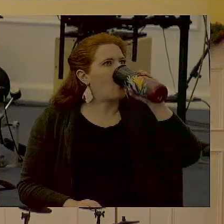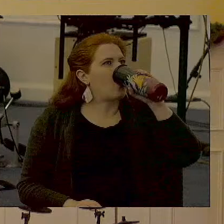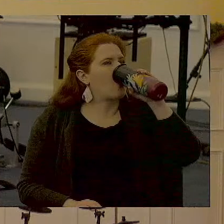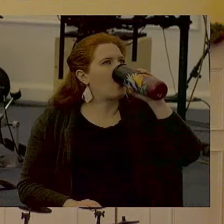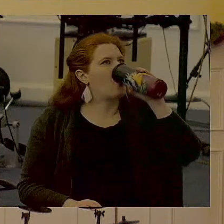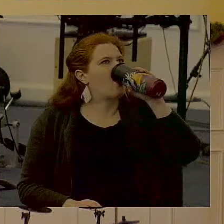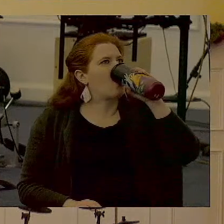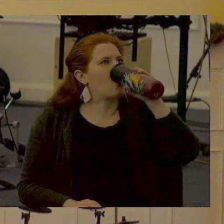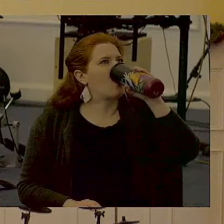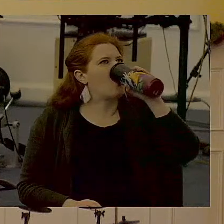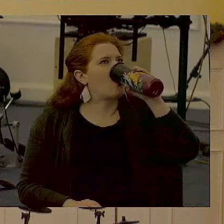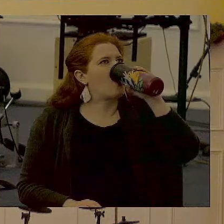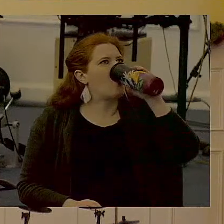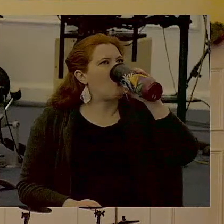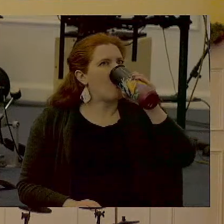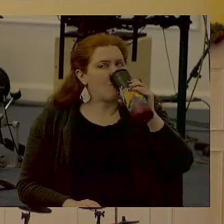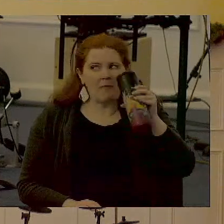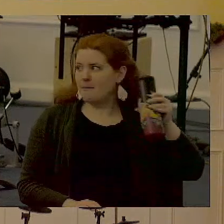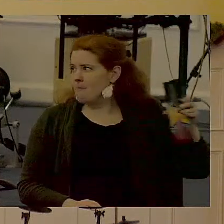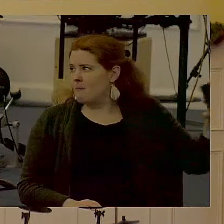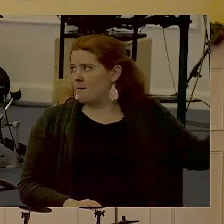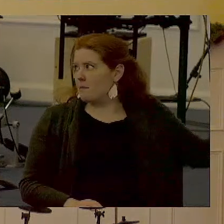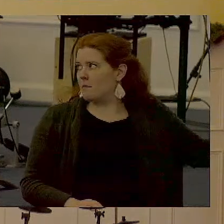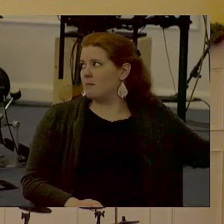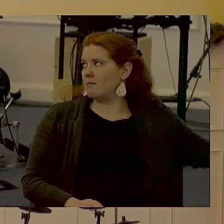God doesn't use celestial bodies anymore.